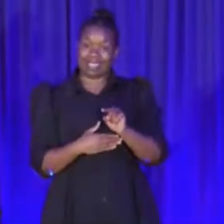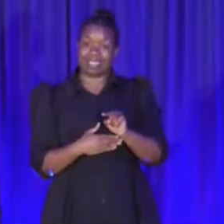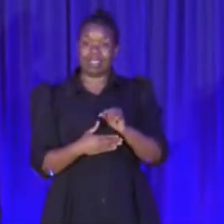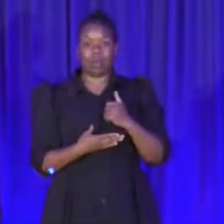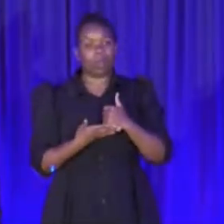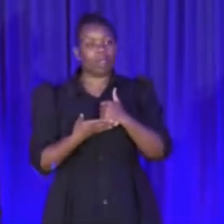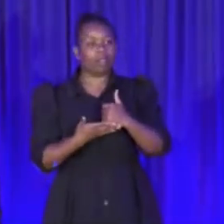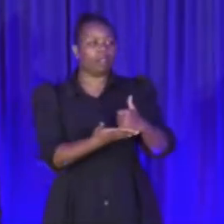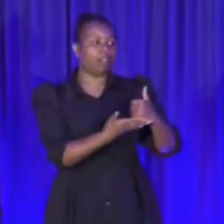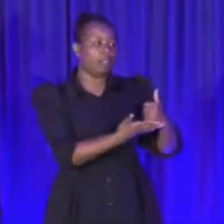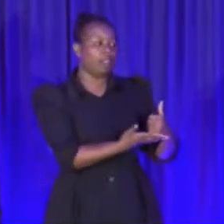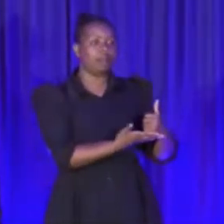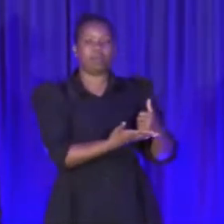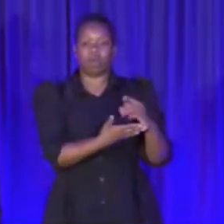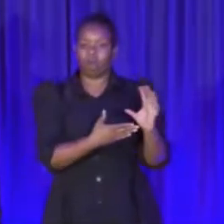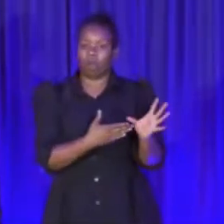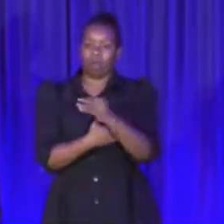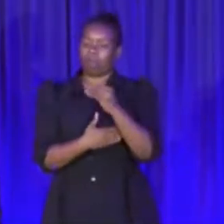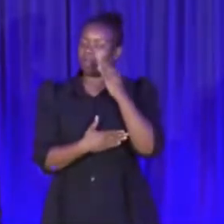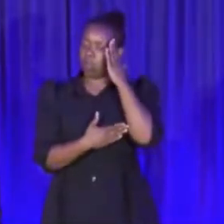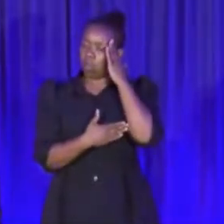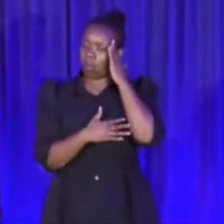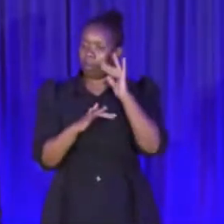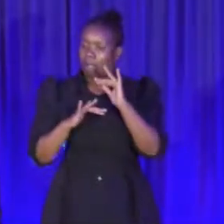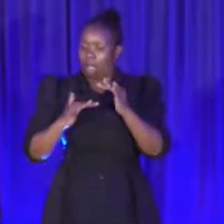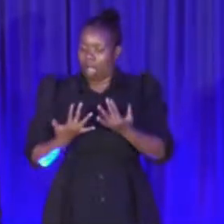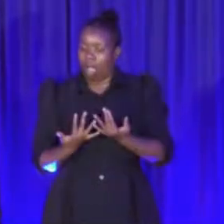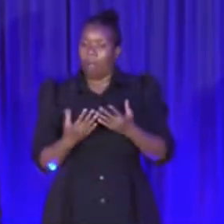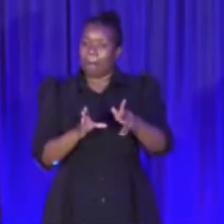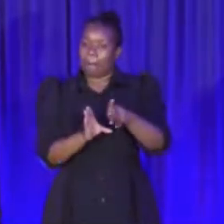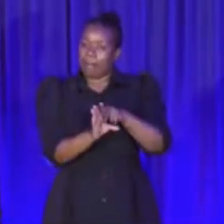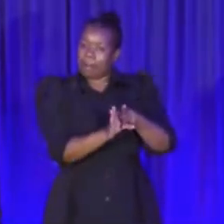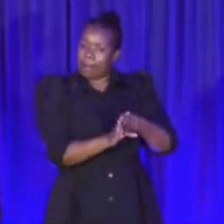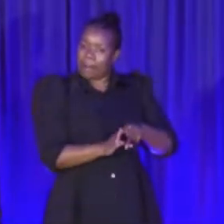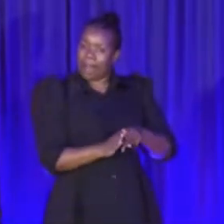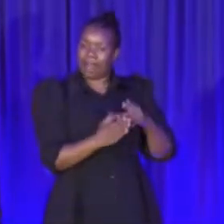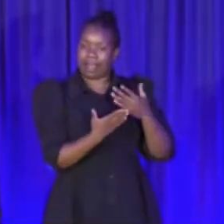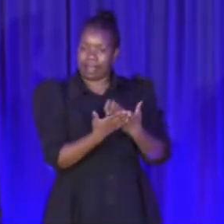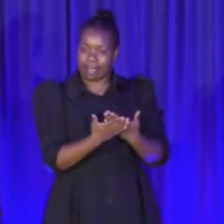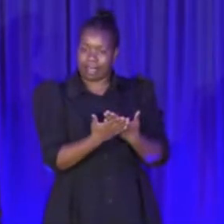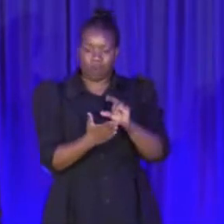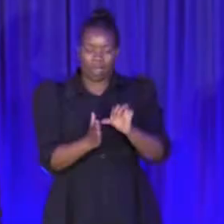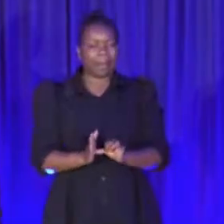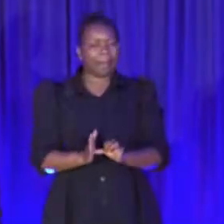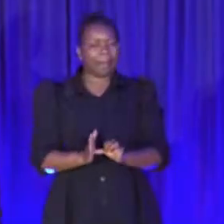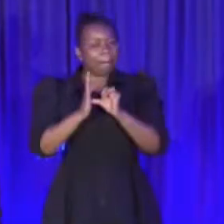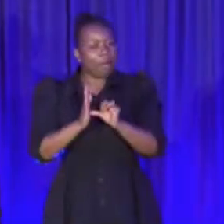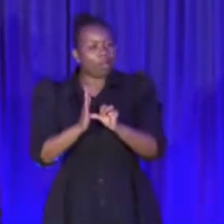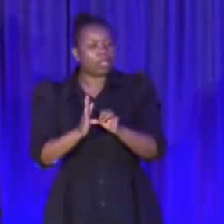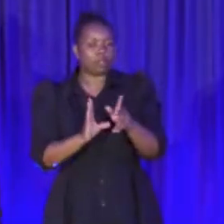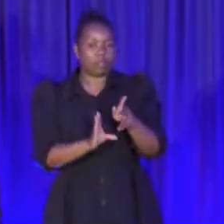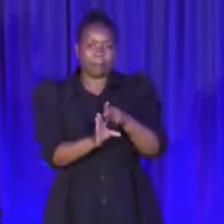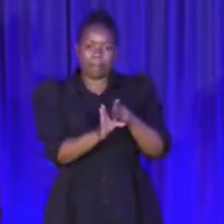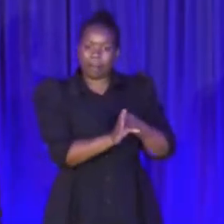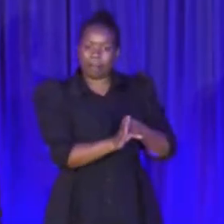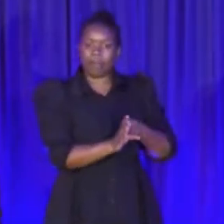help everyone to know how they need to participate, why it matters for them to participate, and why it is